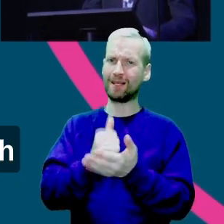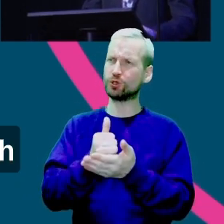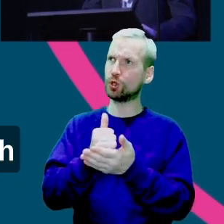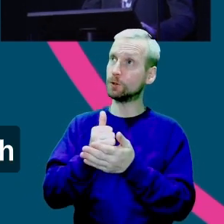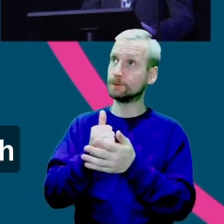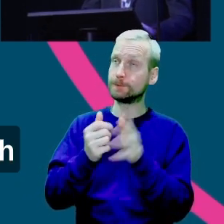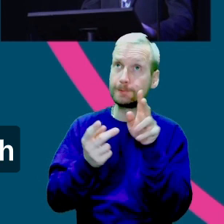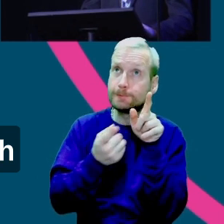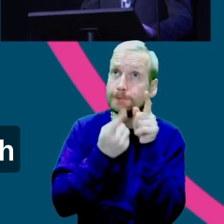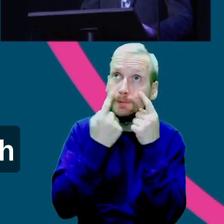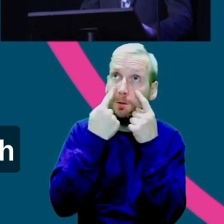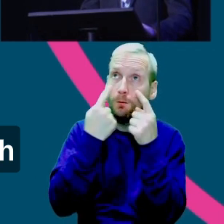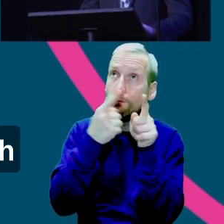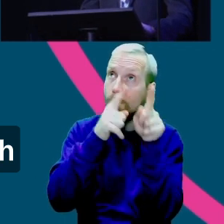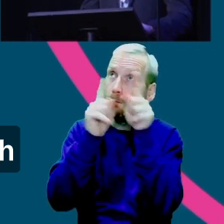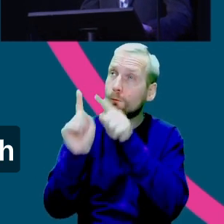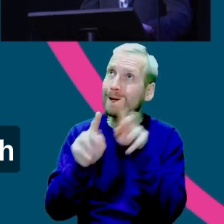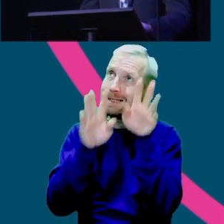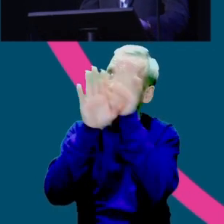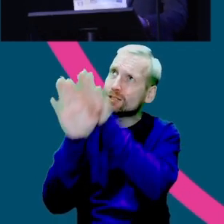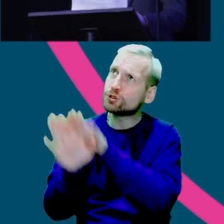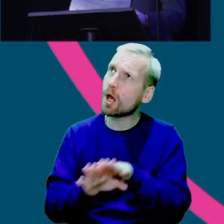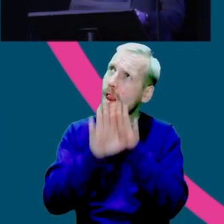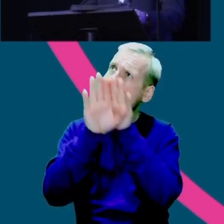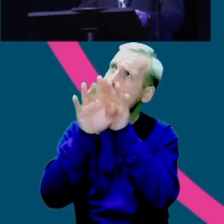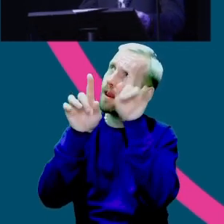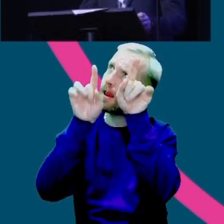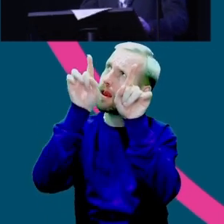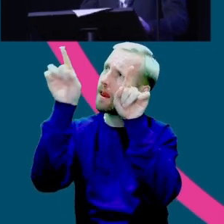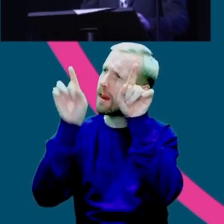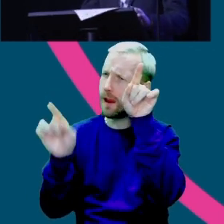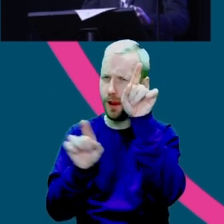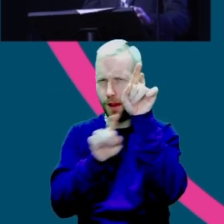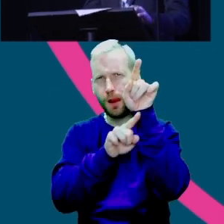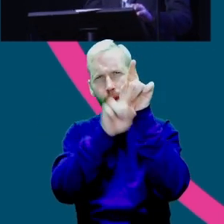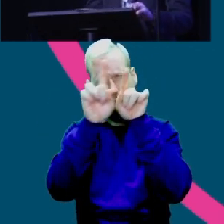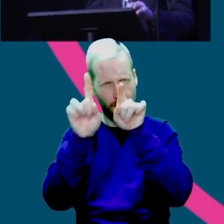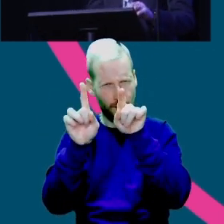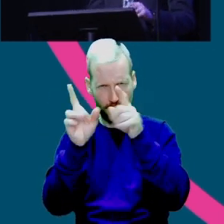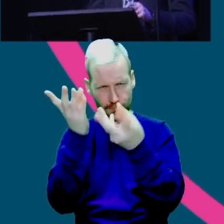thinking about the future of ward design through the National New Hospital Programme.